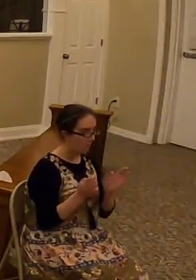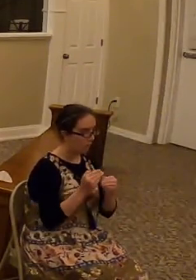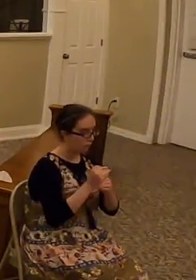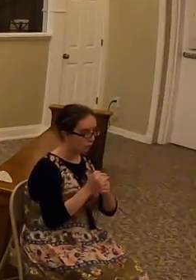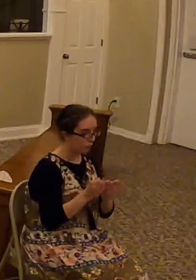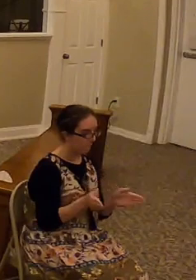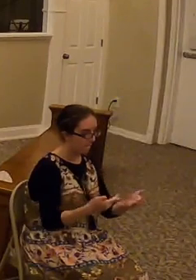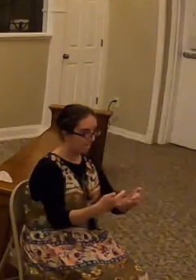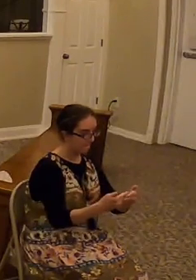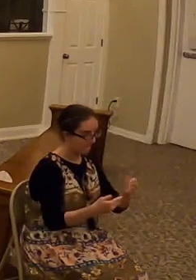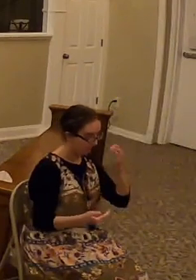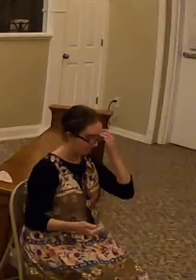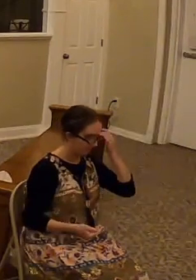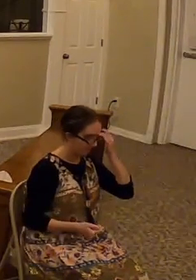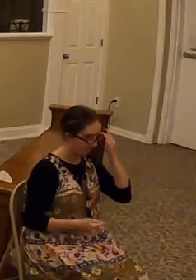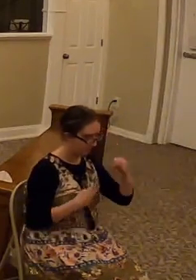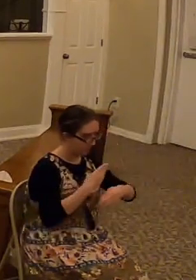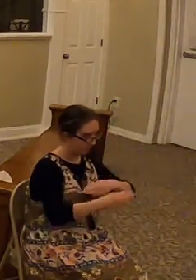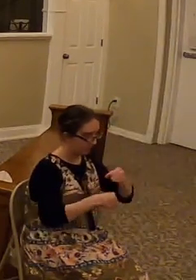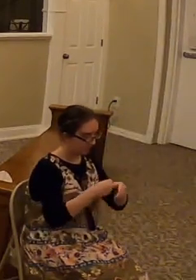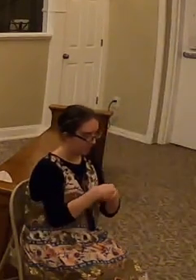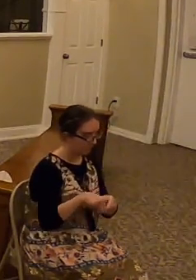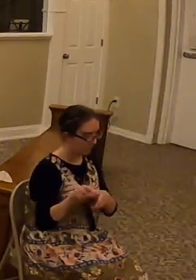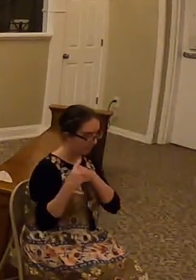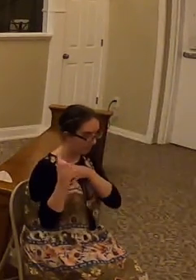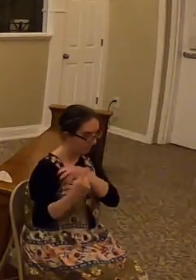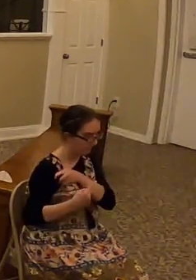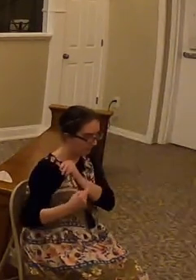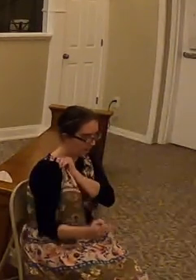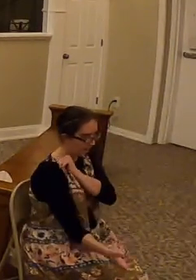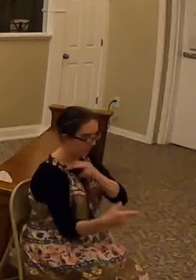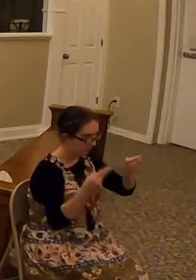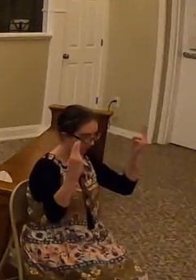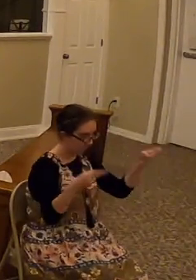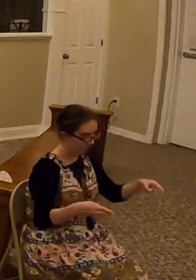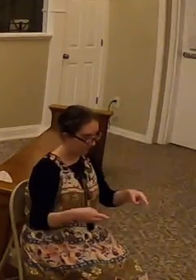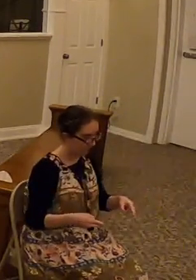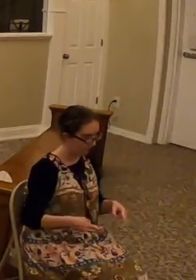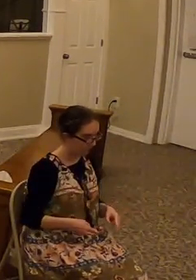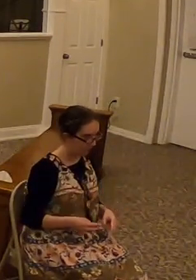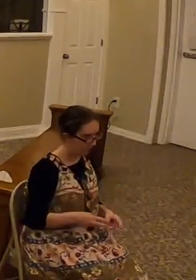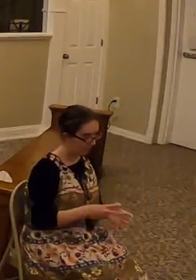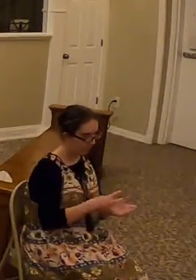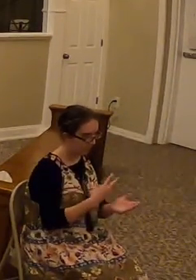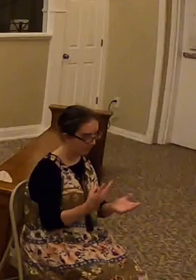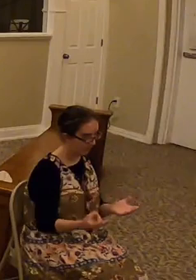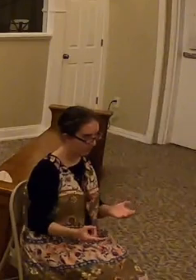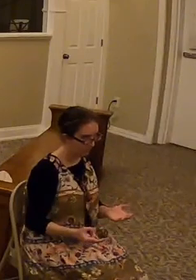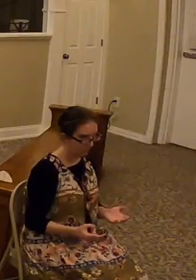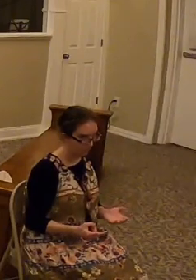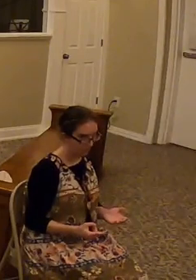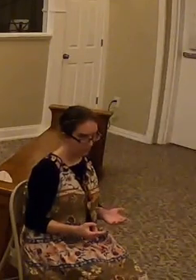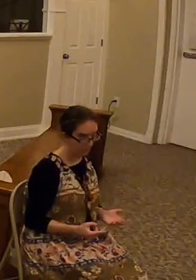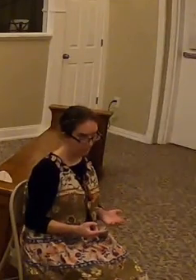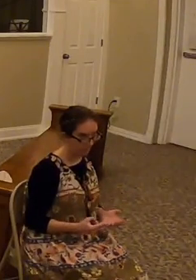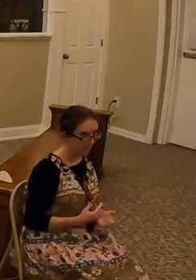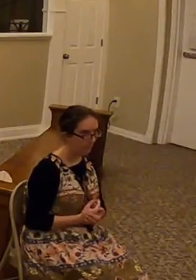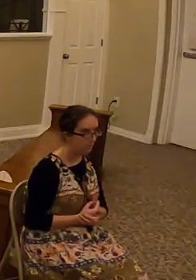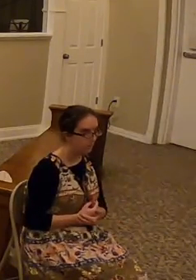small package. They get all wrapped up in their selves, and what happens is, they fall. Yes, they